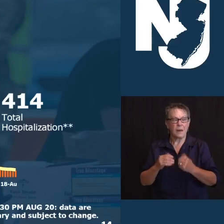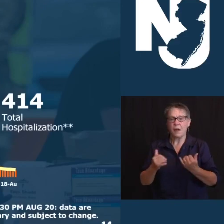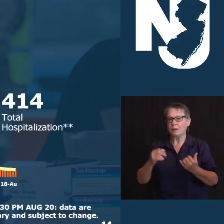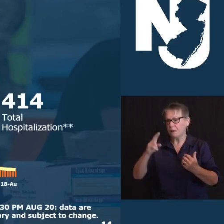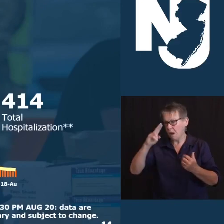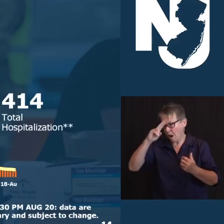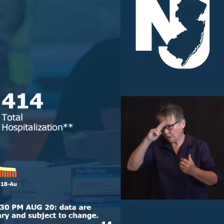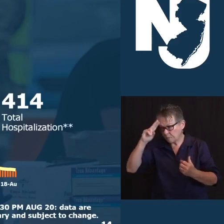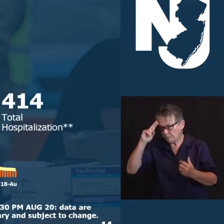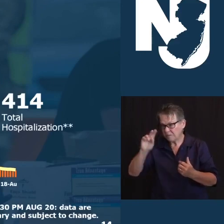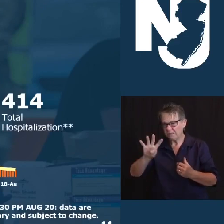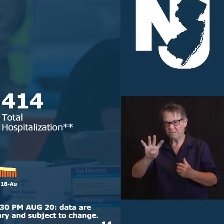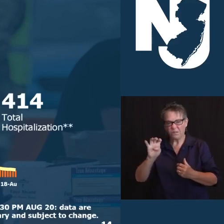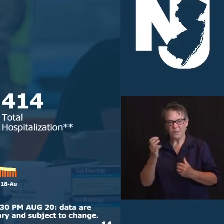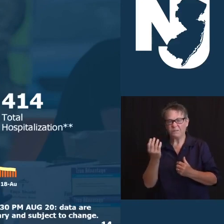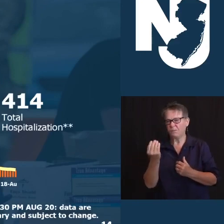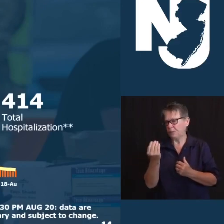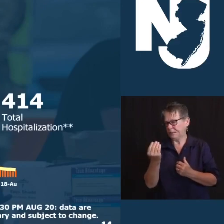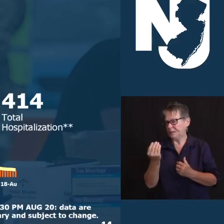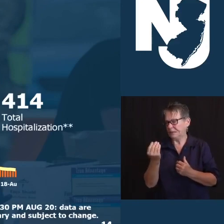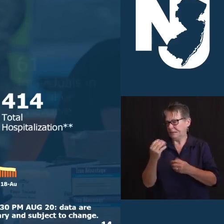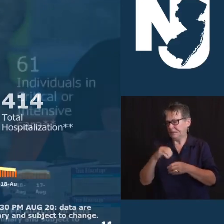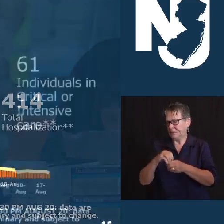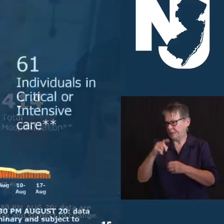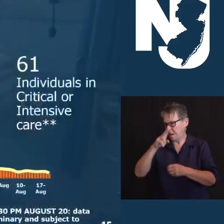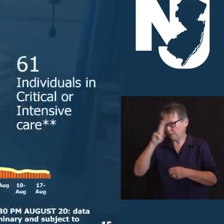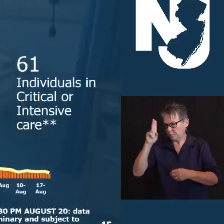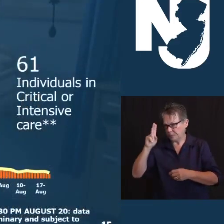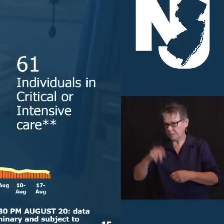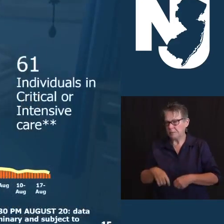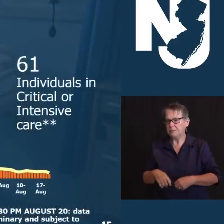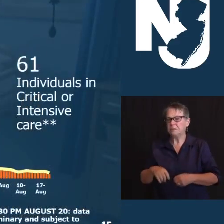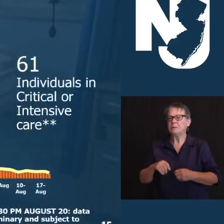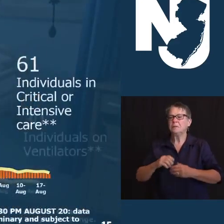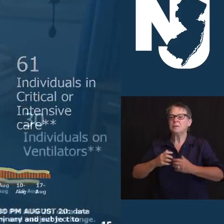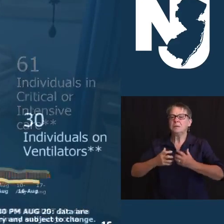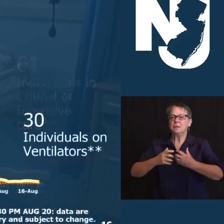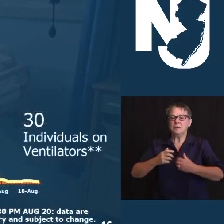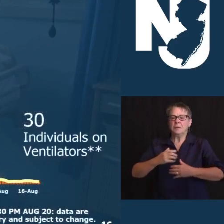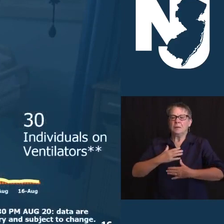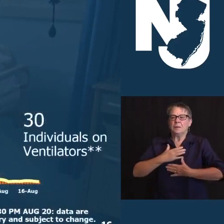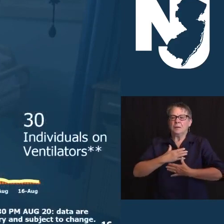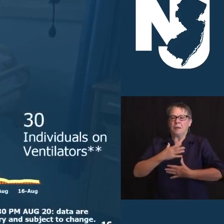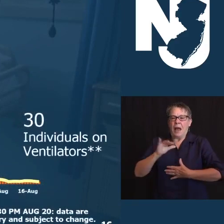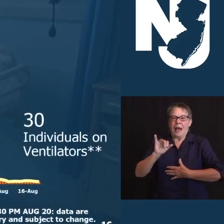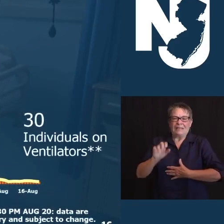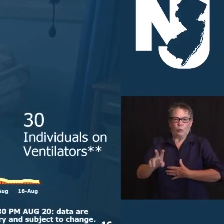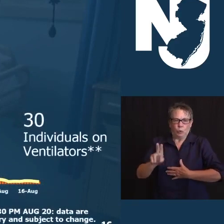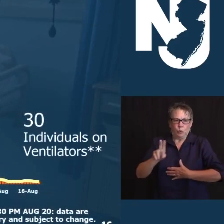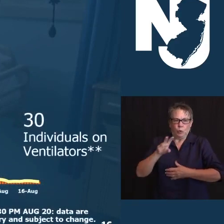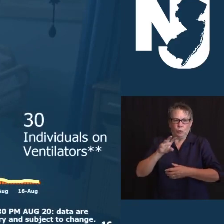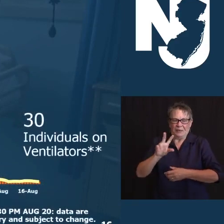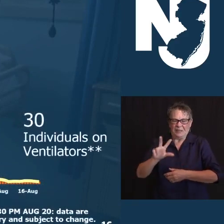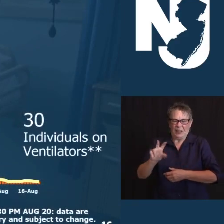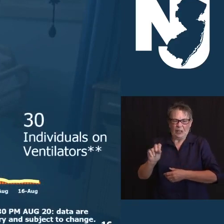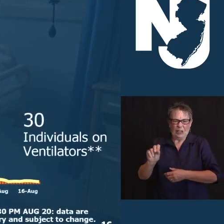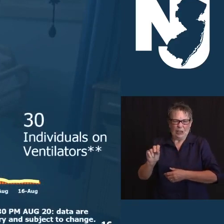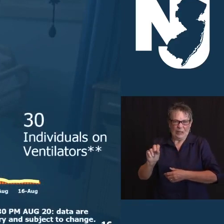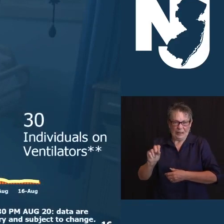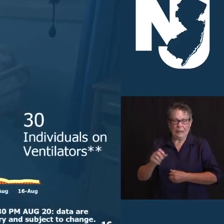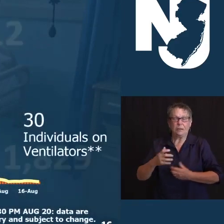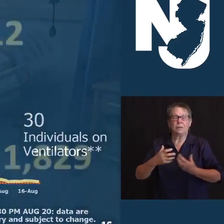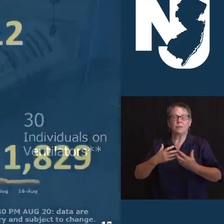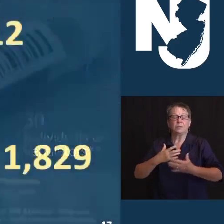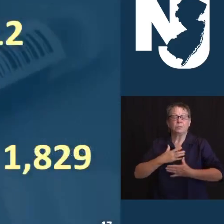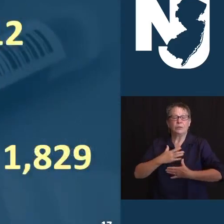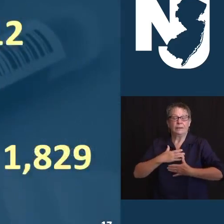414 patients, 61 in intensive care, 30 ventilators in use. Today, with the heaviest of hearts, we're reporting